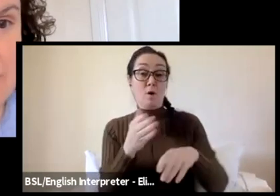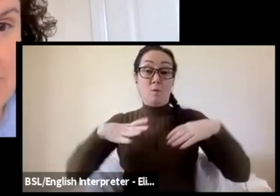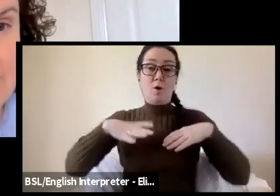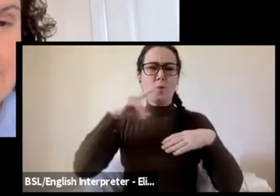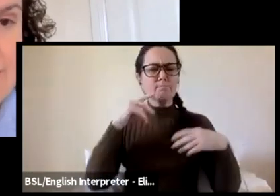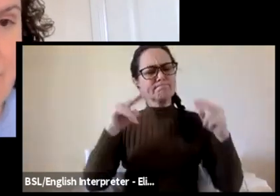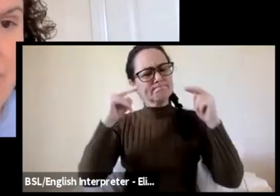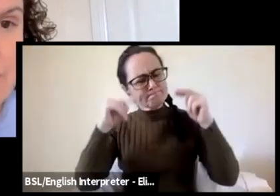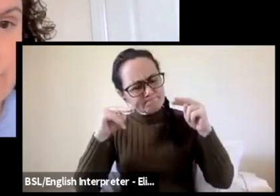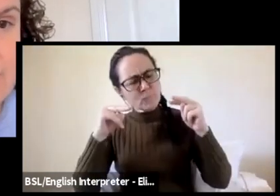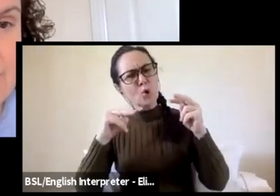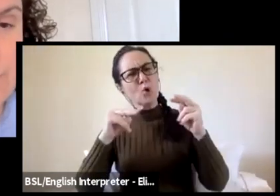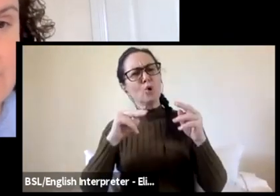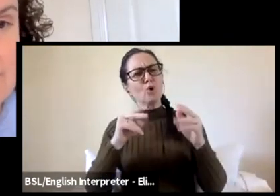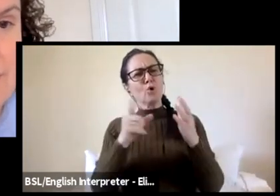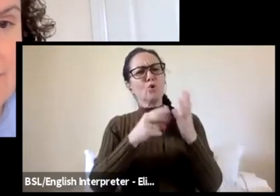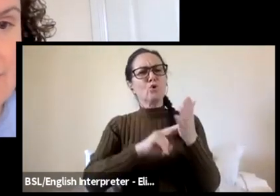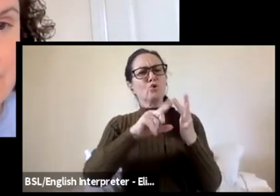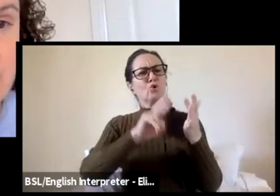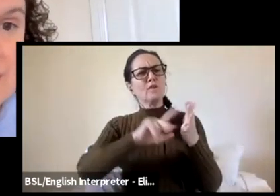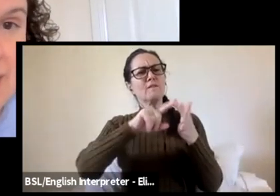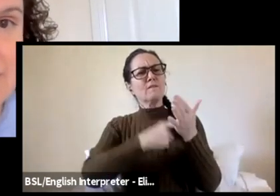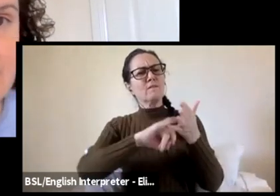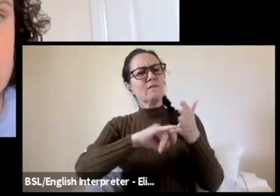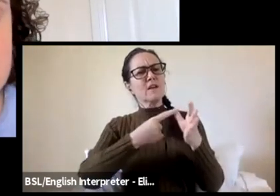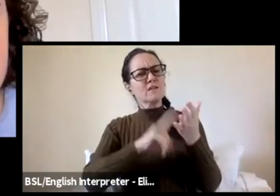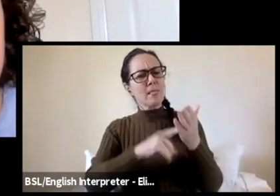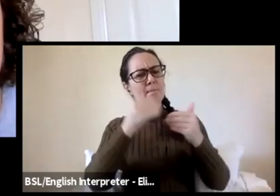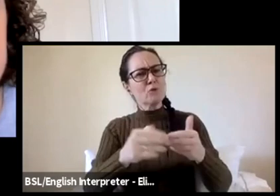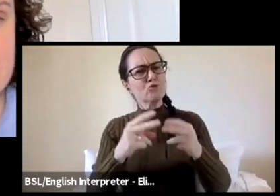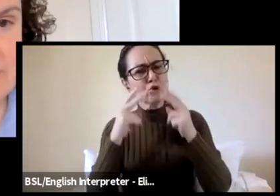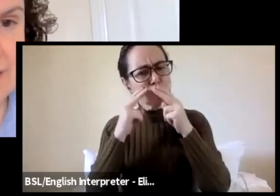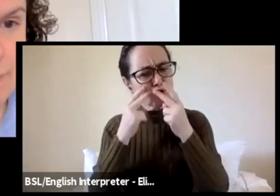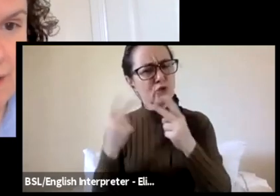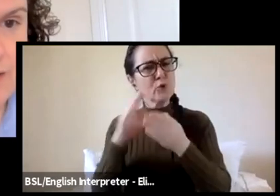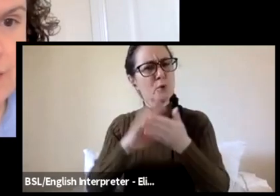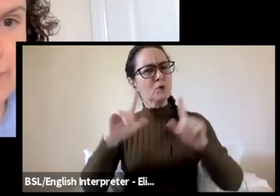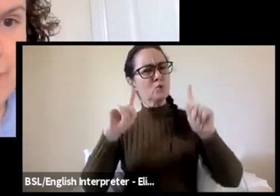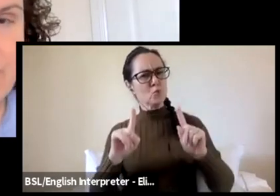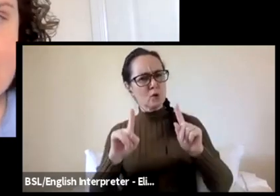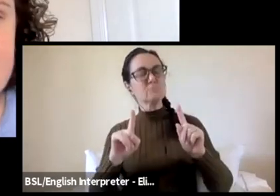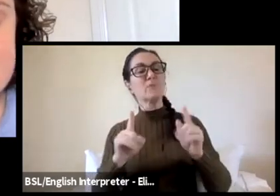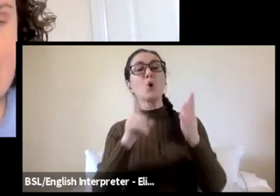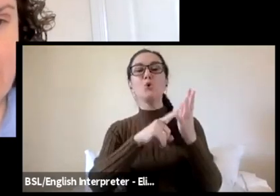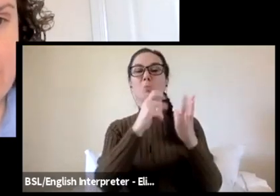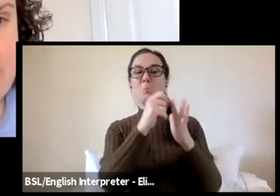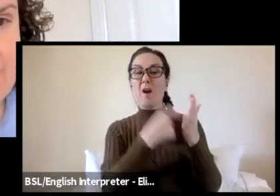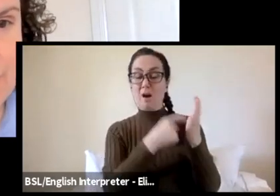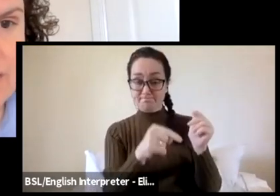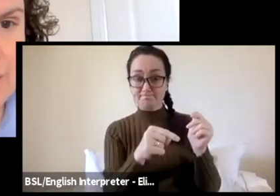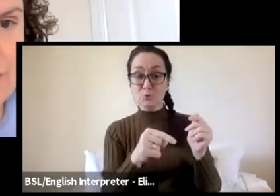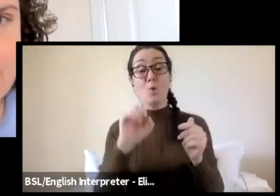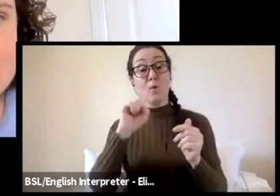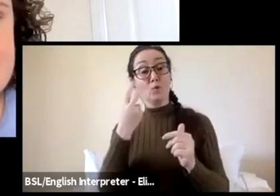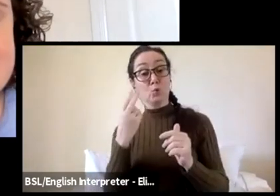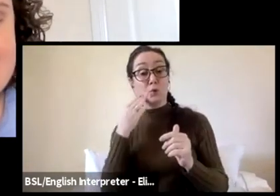What does it mean? How do we participate in it? And we're going to hear from two fantastic speakers. So our very own Diego at the